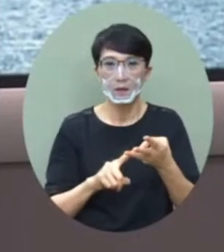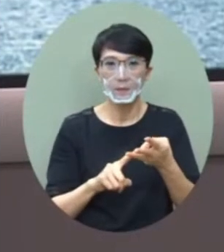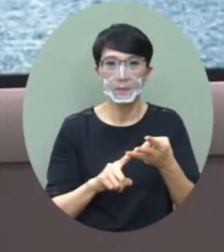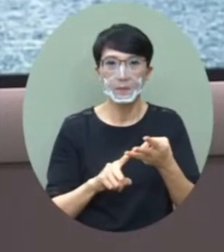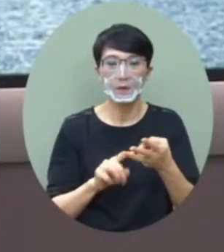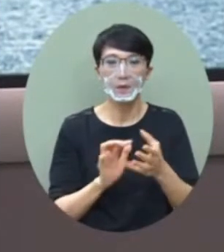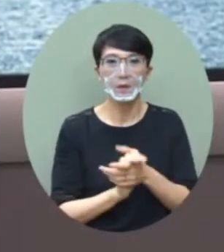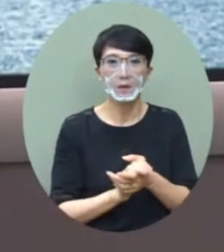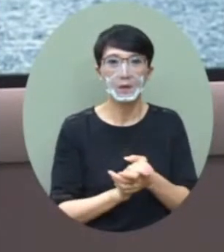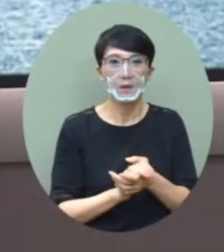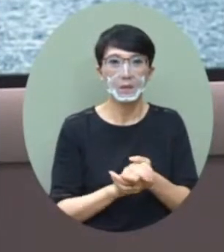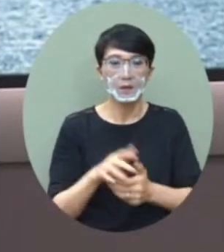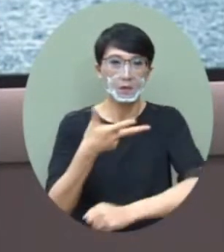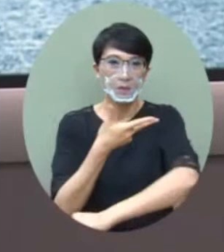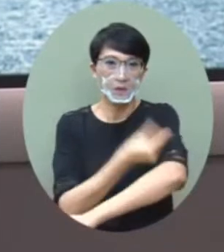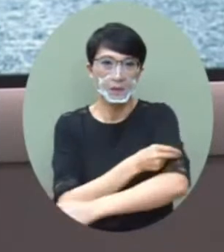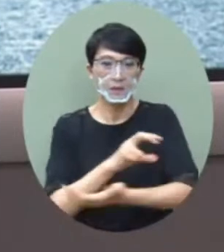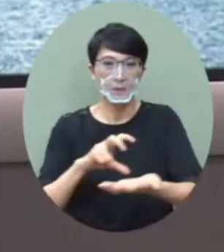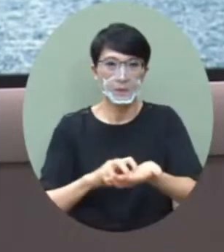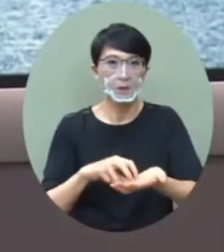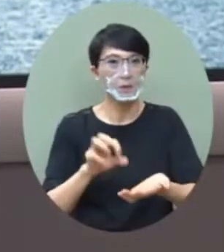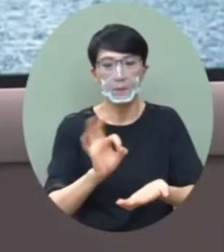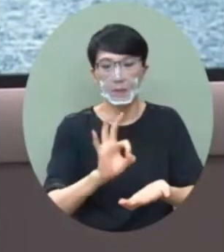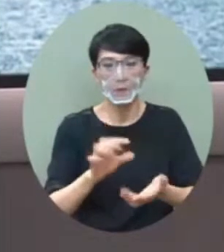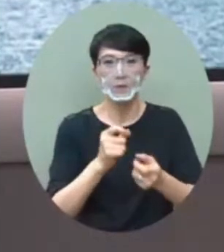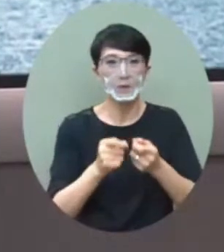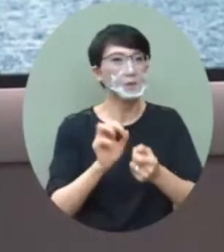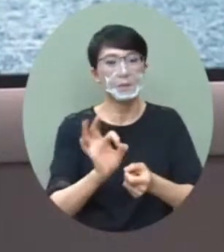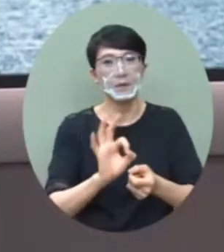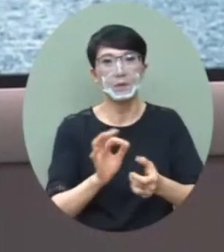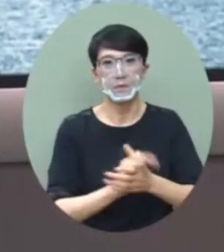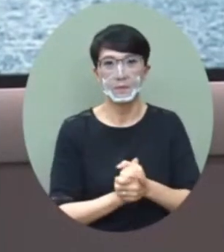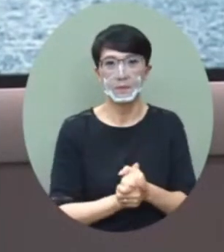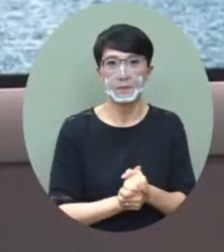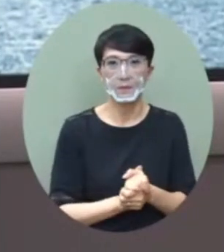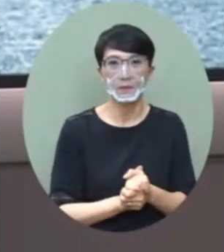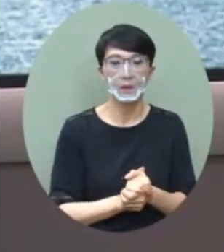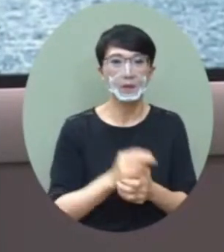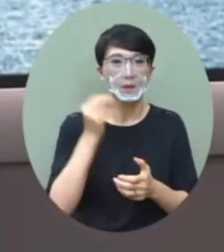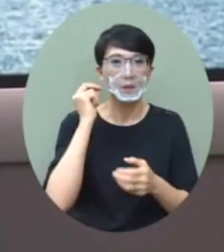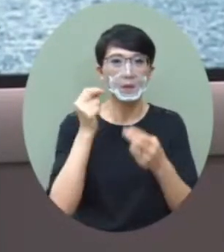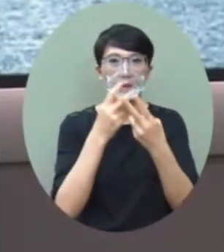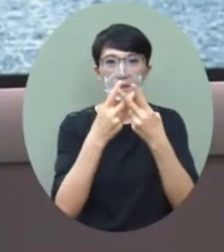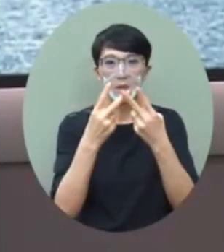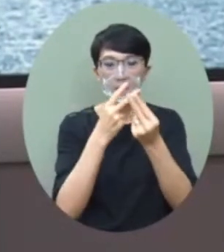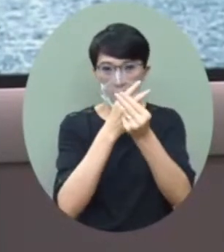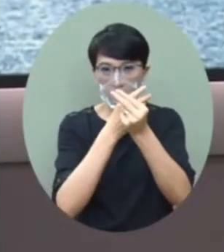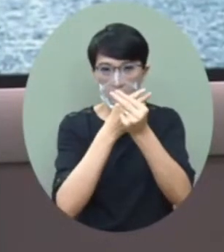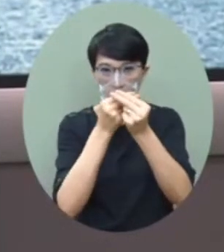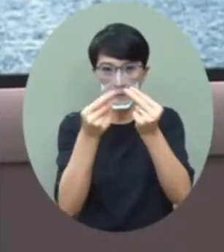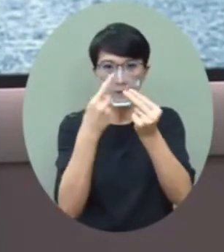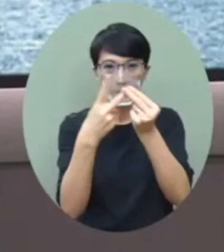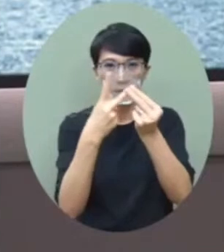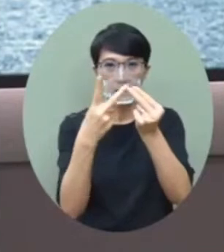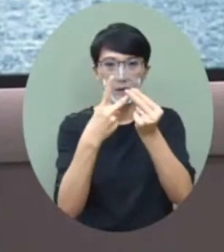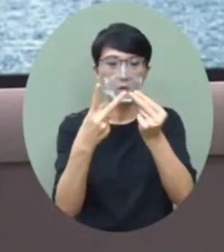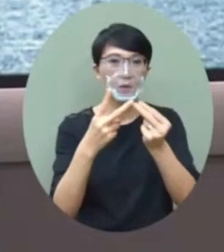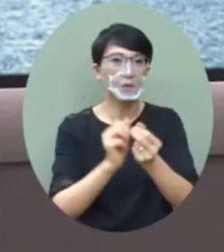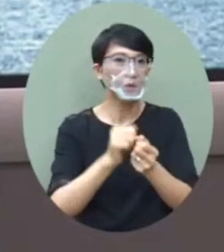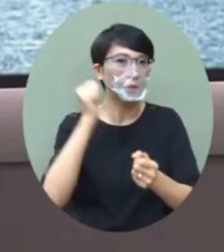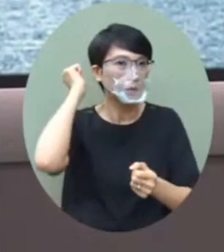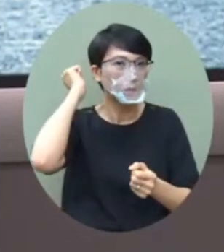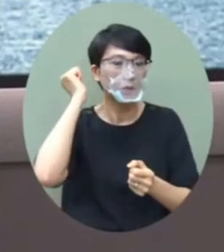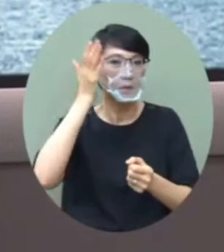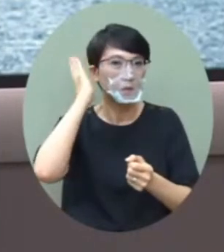had chronic illnesses. Third, there was no vaccination record for them. For the 22-year-old